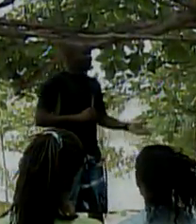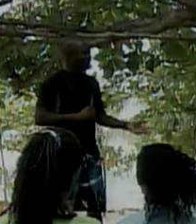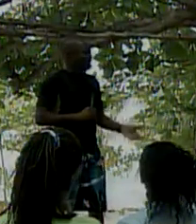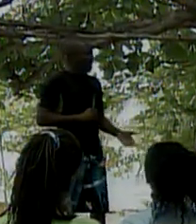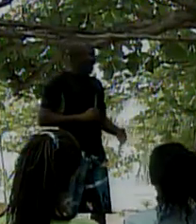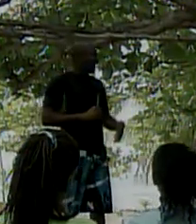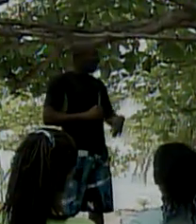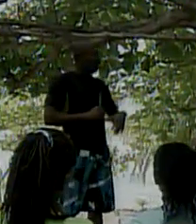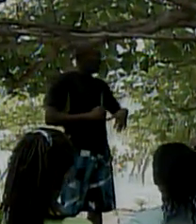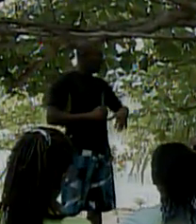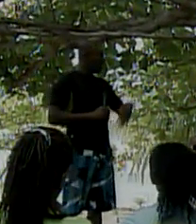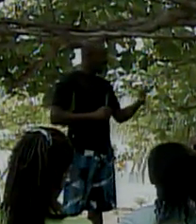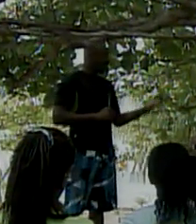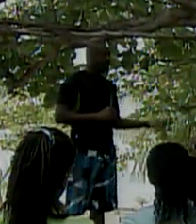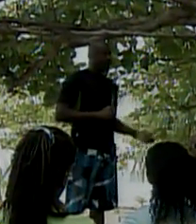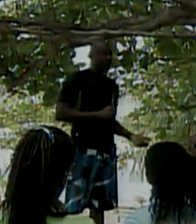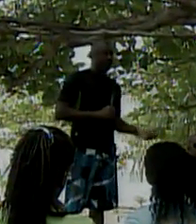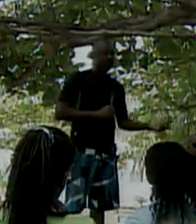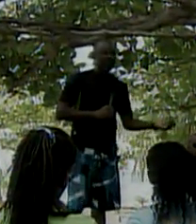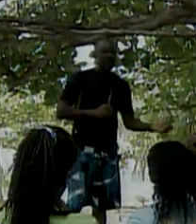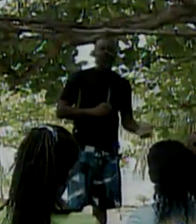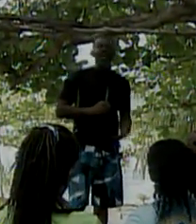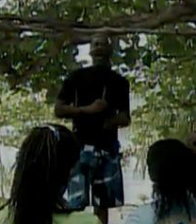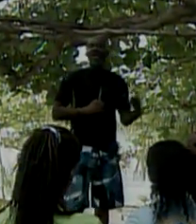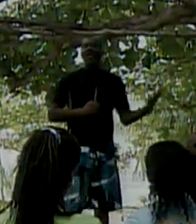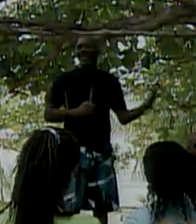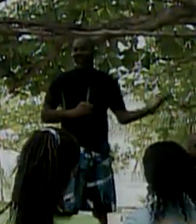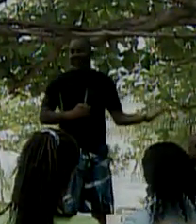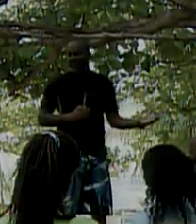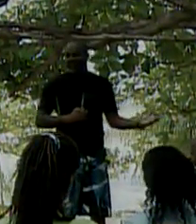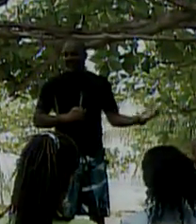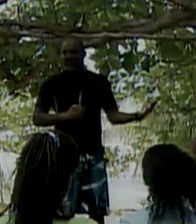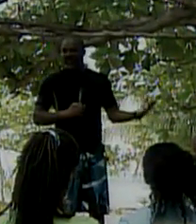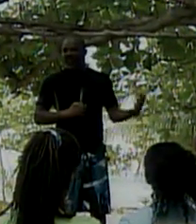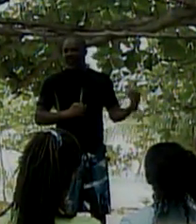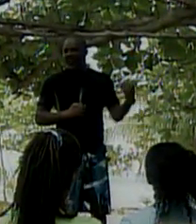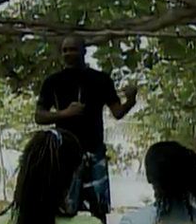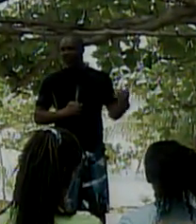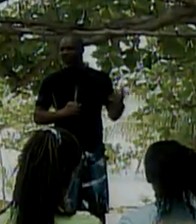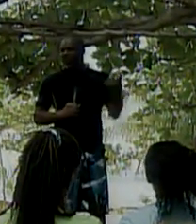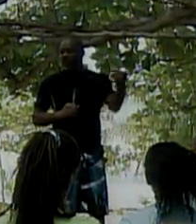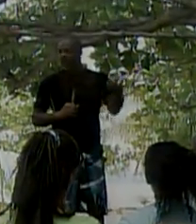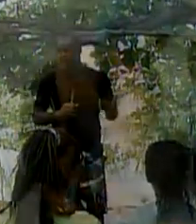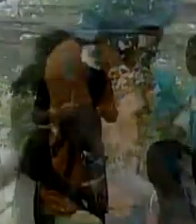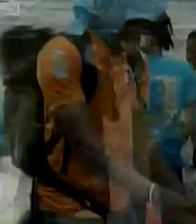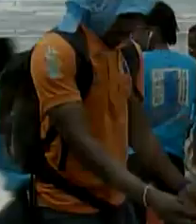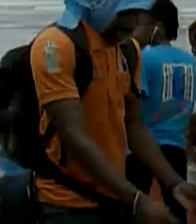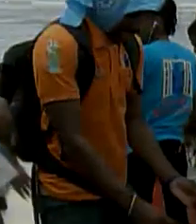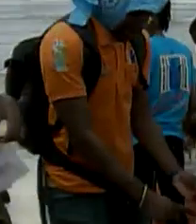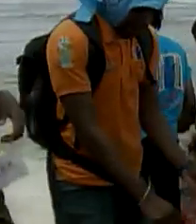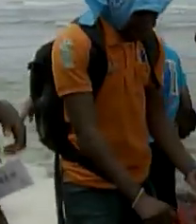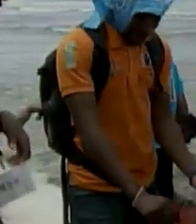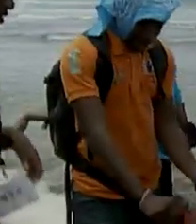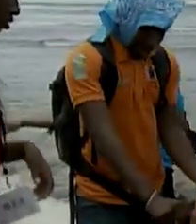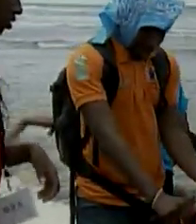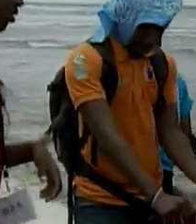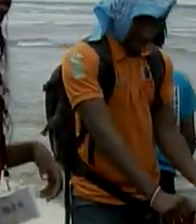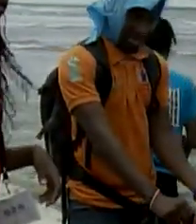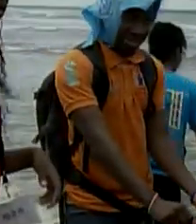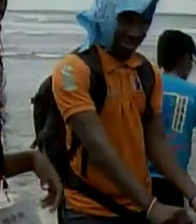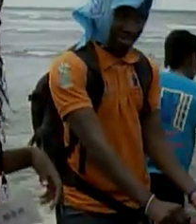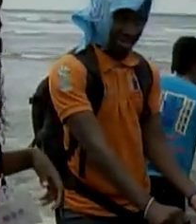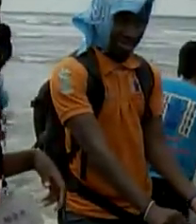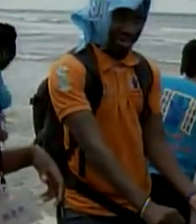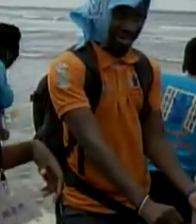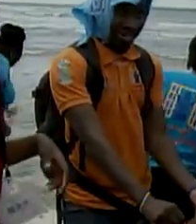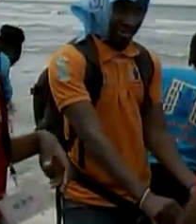limestone and the dynamics of a coral reef is the reality of your future. Recollect it,